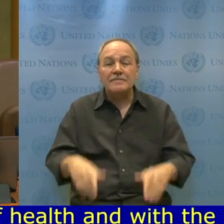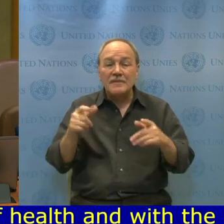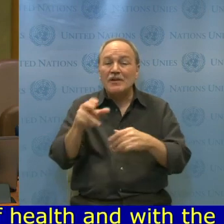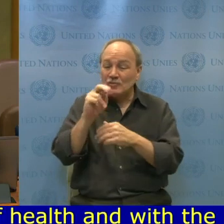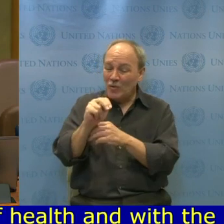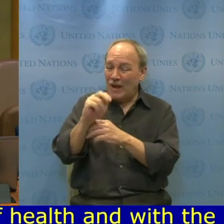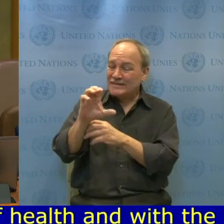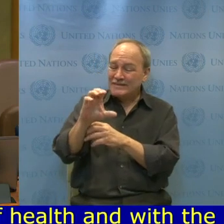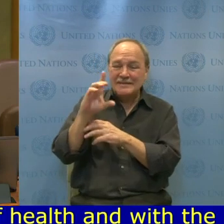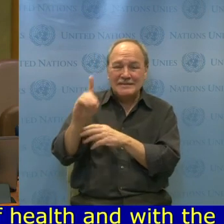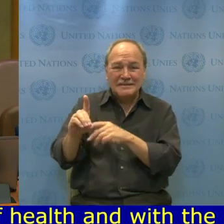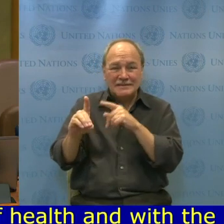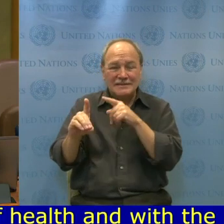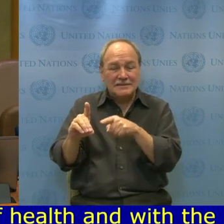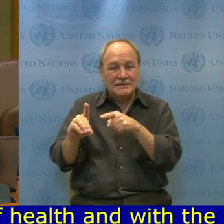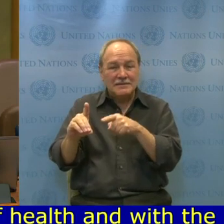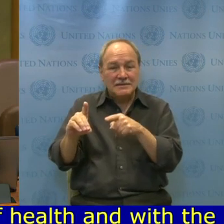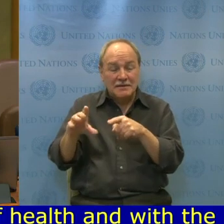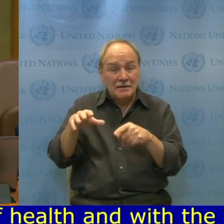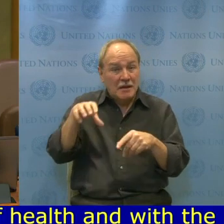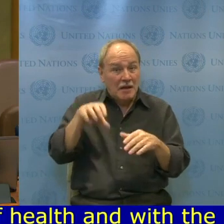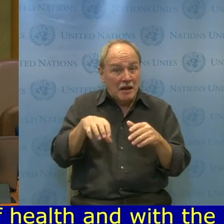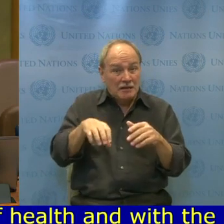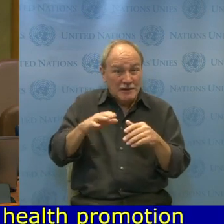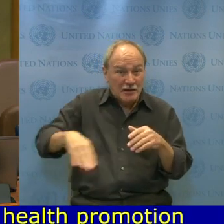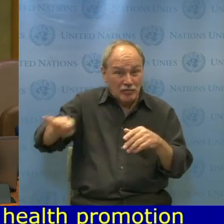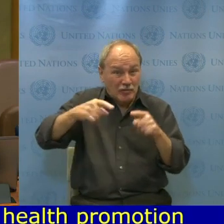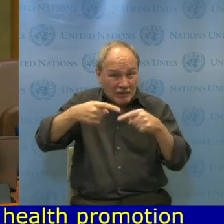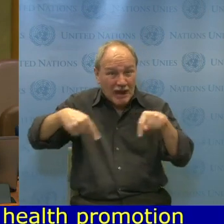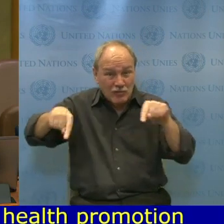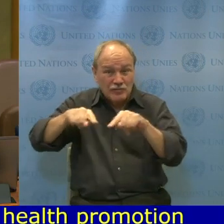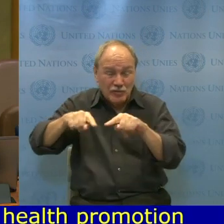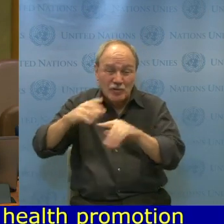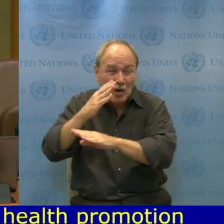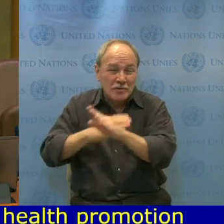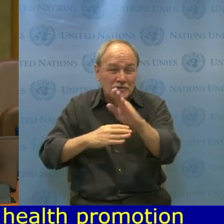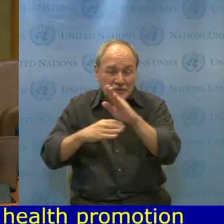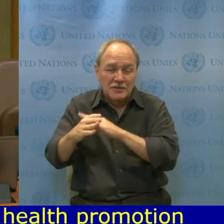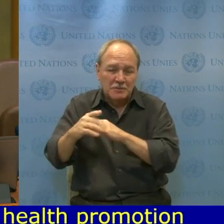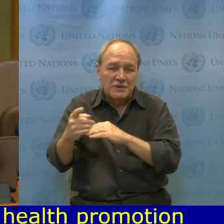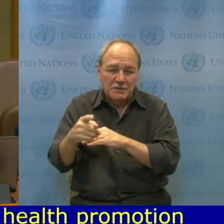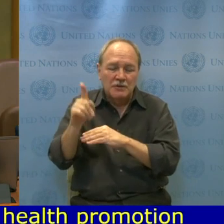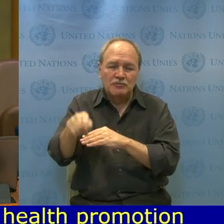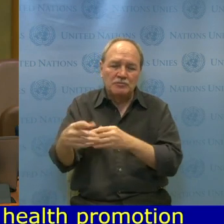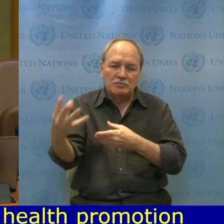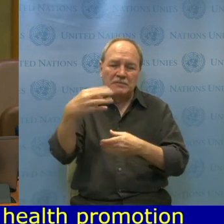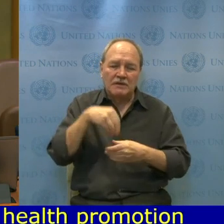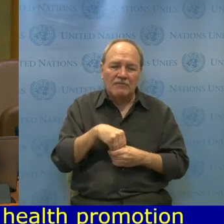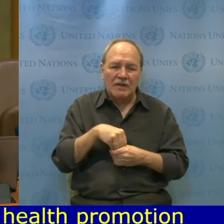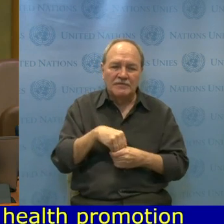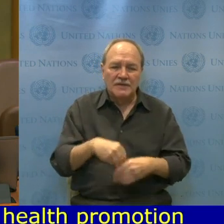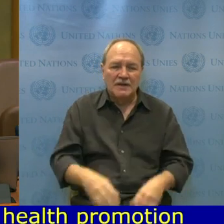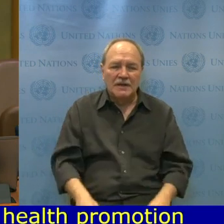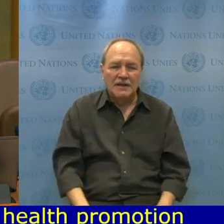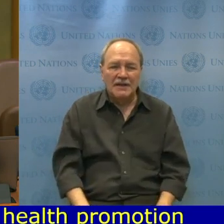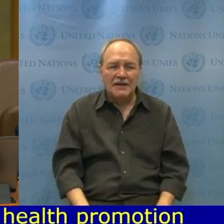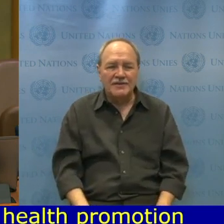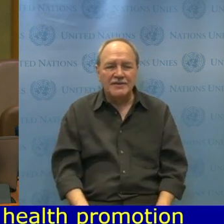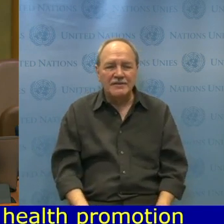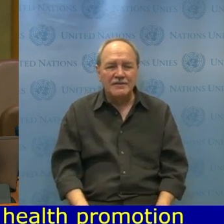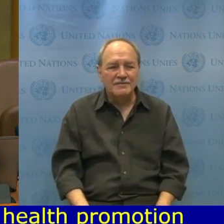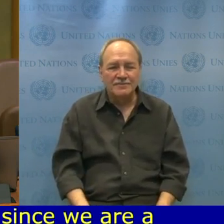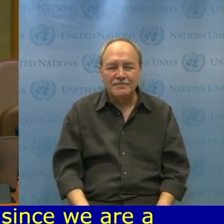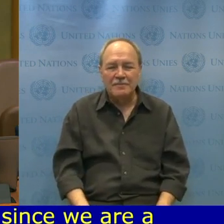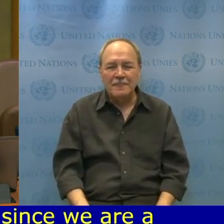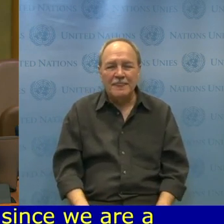and the responsibilities lie with other institutions or other level of state, but